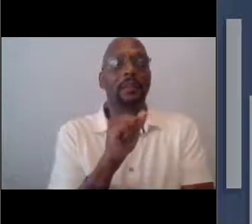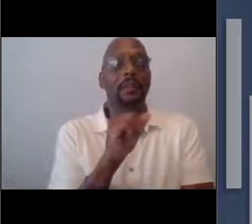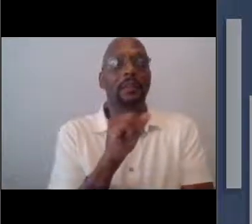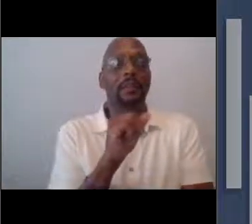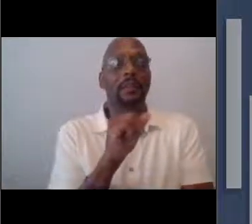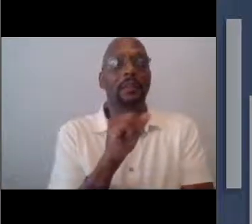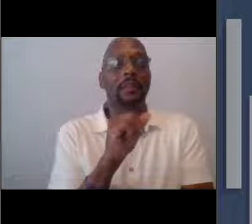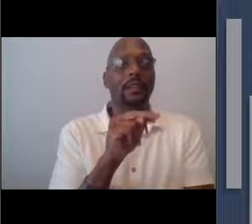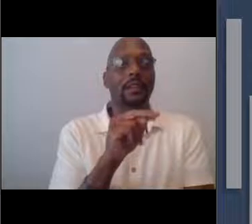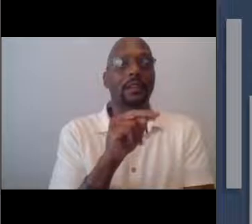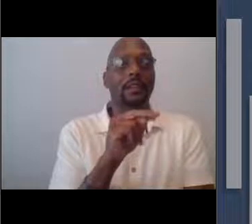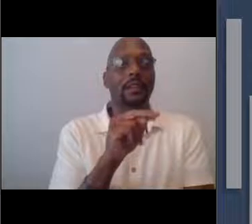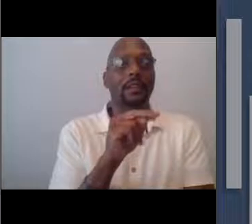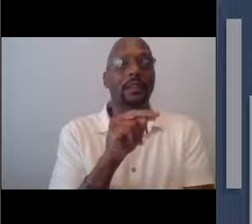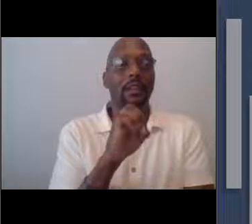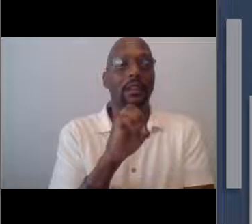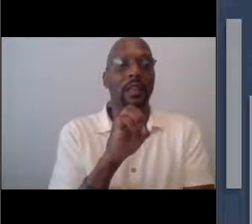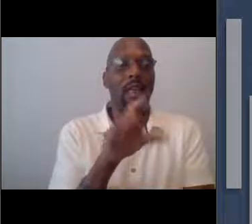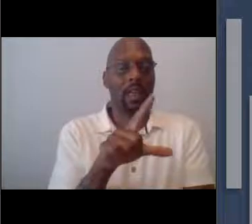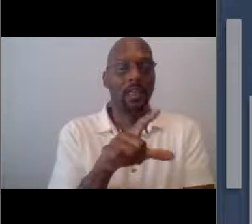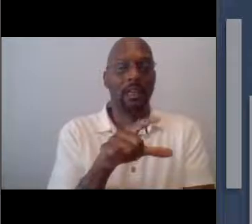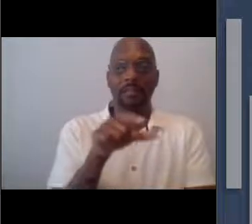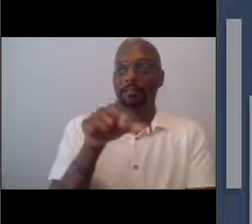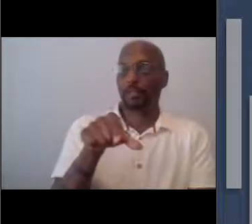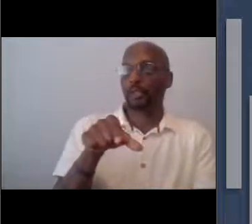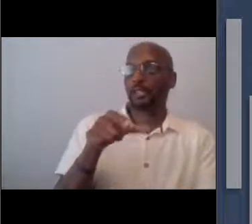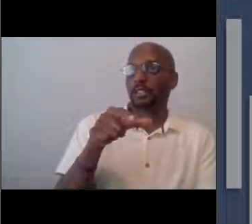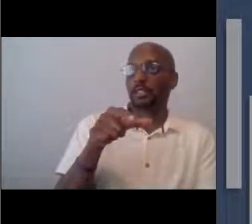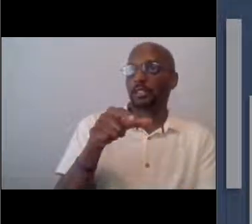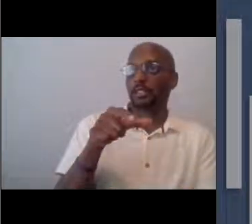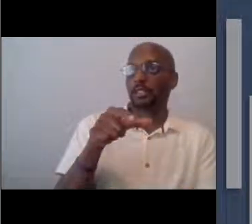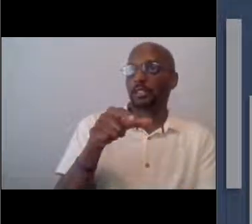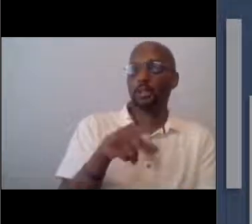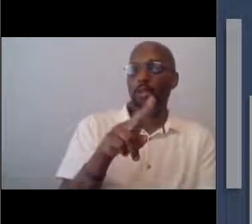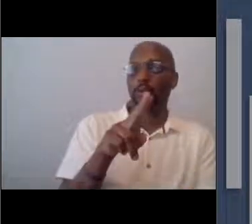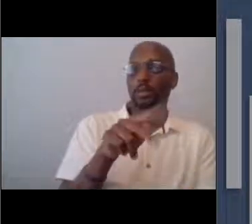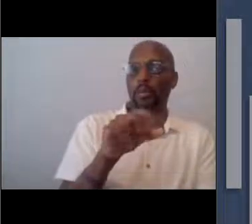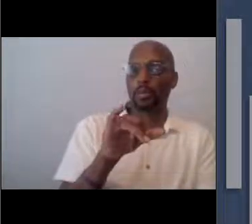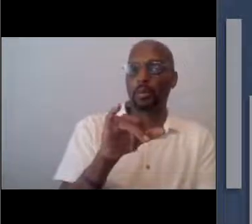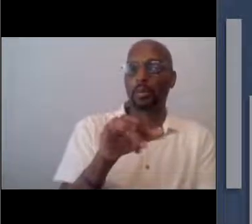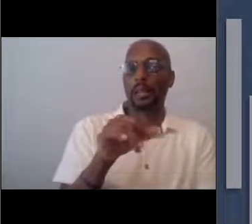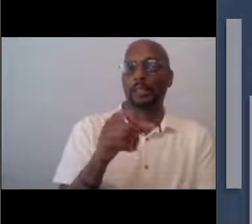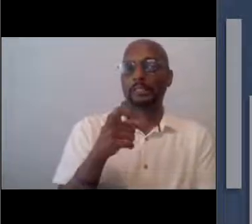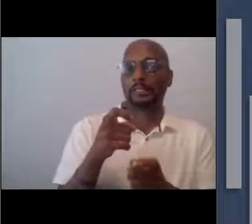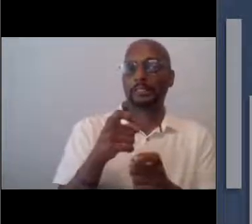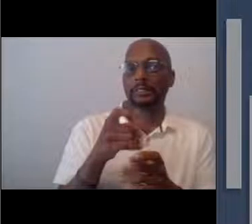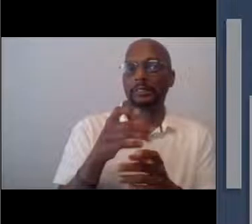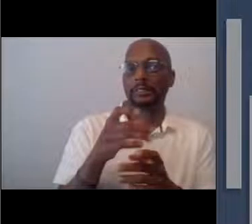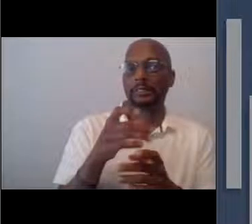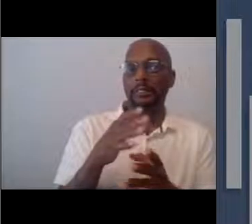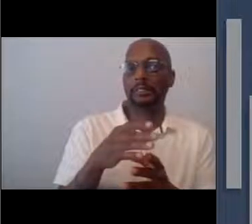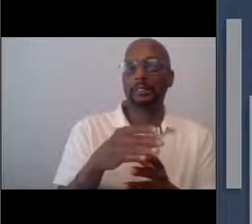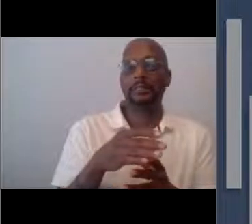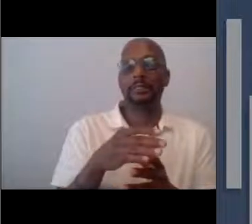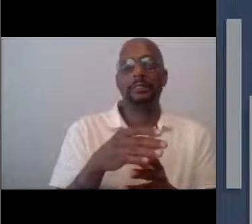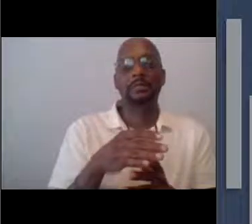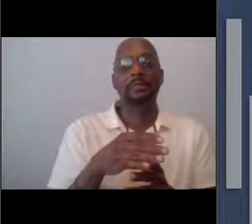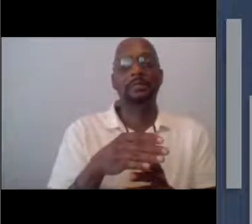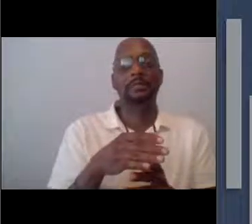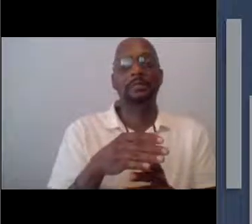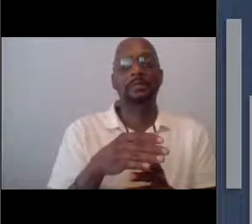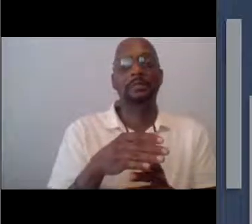Alyssa Kano. So she is our Deputy Division Administrator. Many of you knew her as Undersecretary of Transportation. So welcome, Alyssa, back